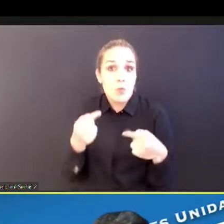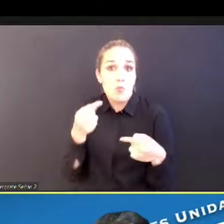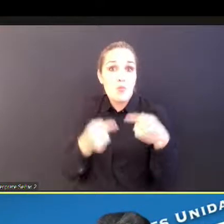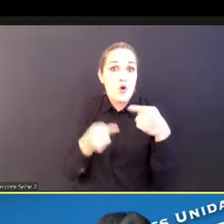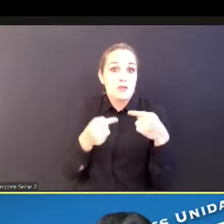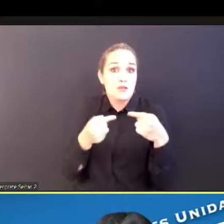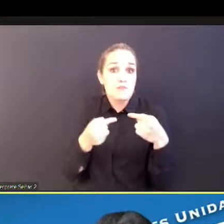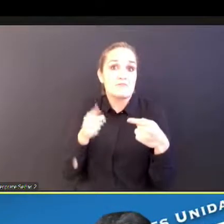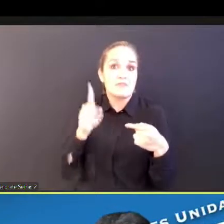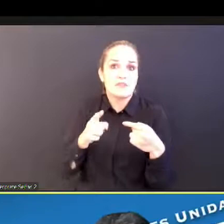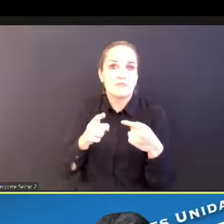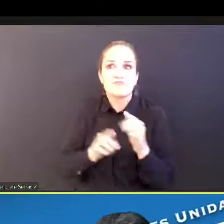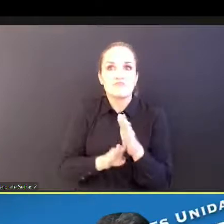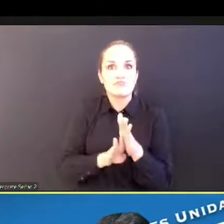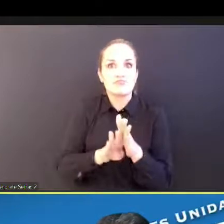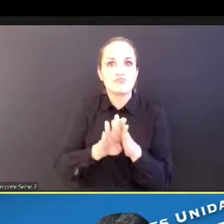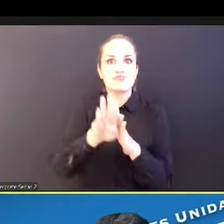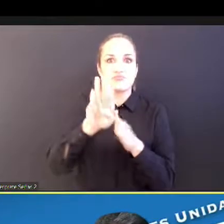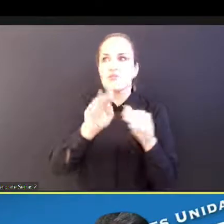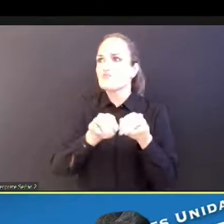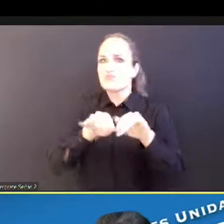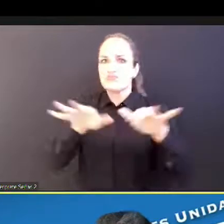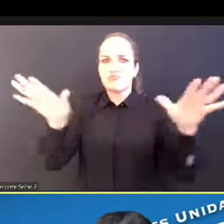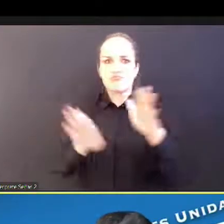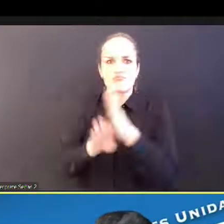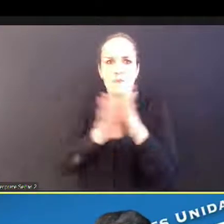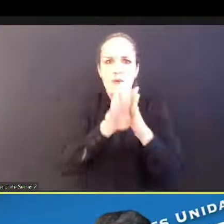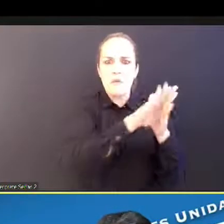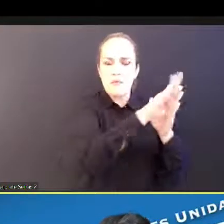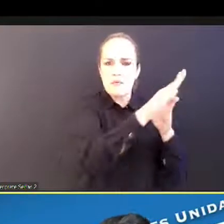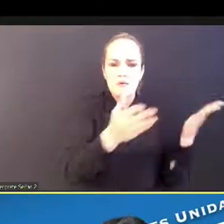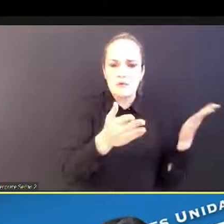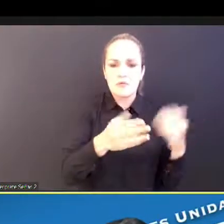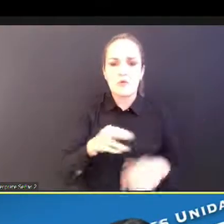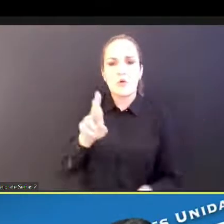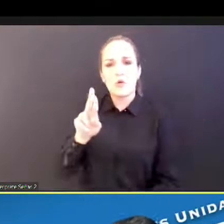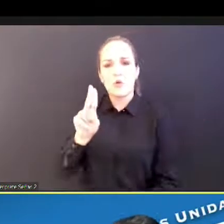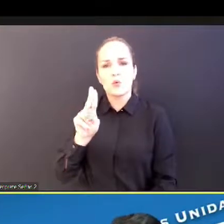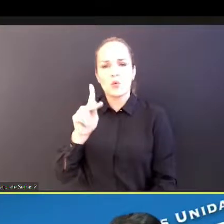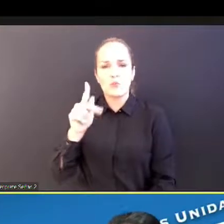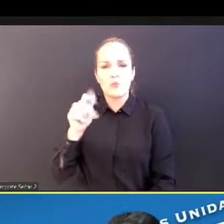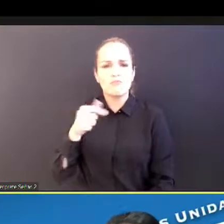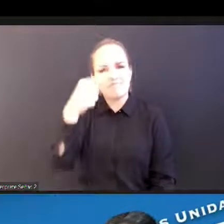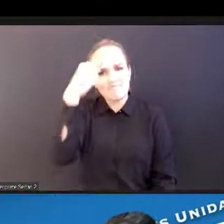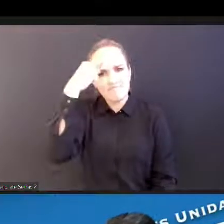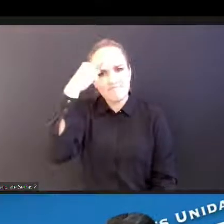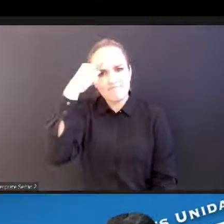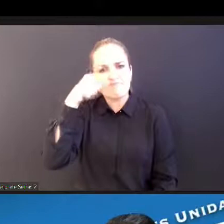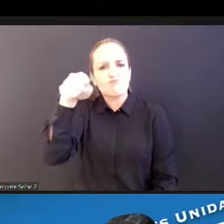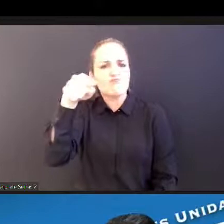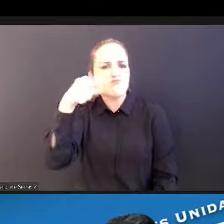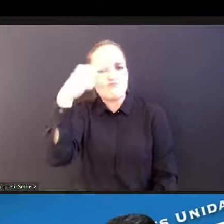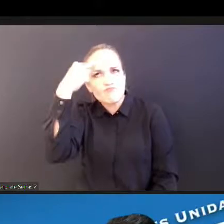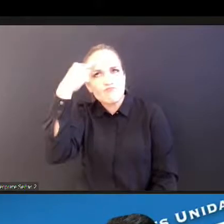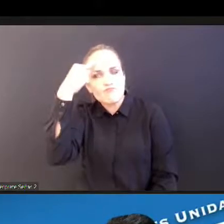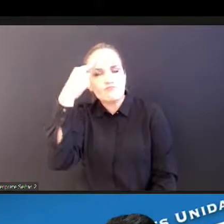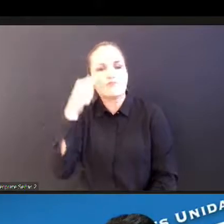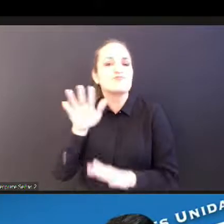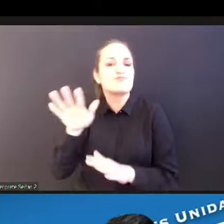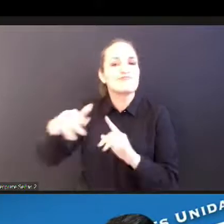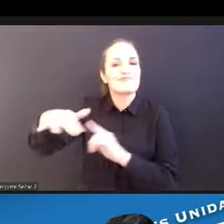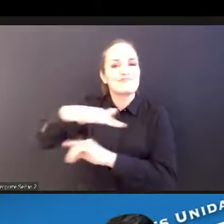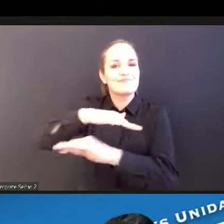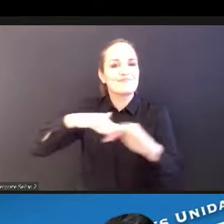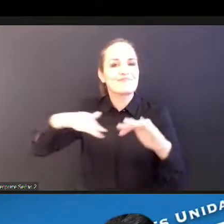you address this issue, please, Yes, from the sure. Asian context? Yeah, so I think I was not trying to say